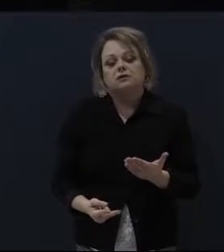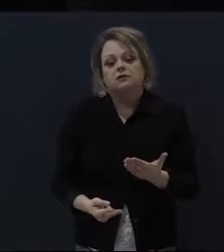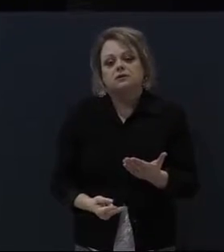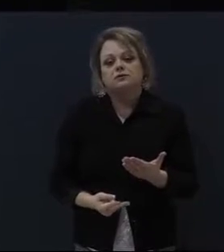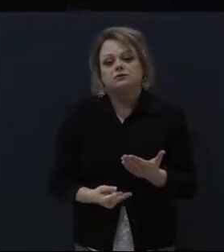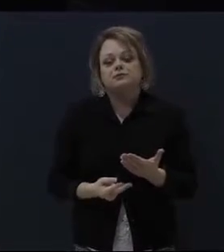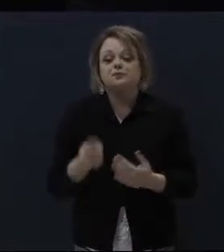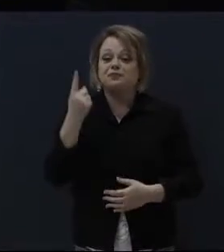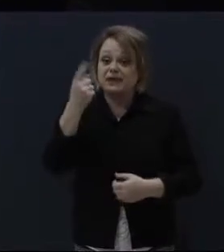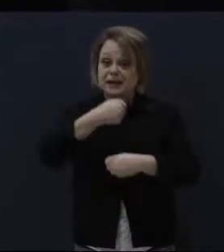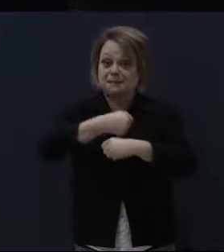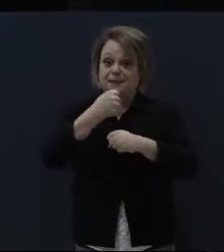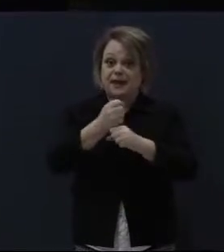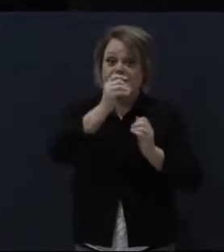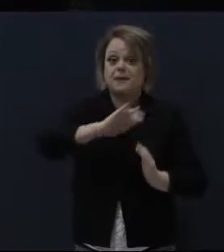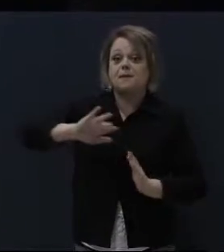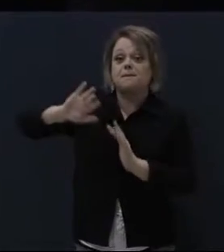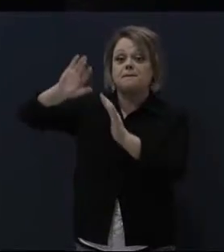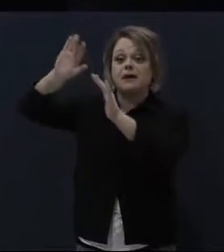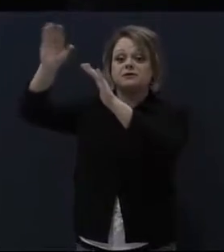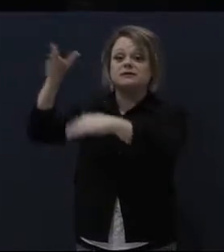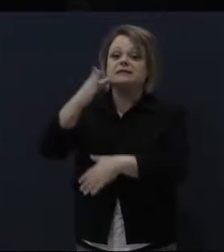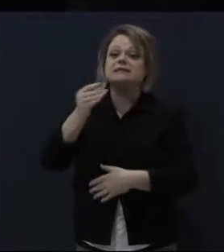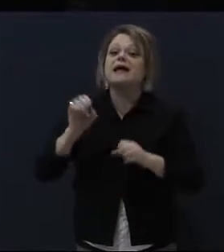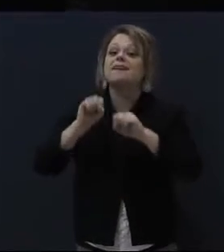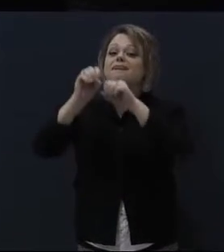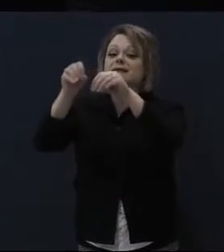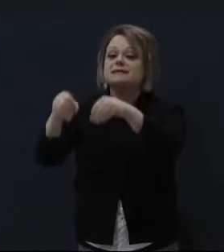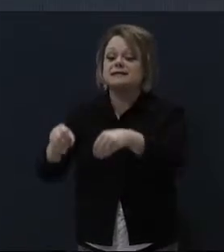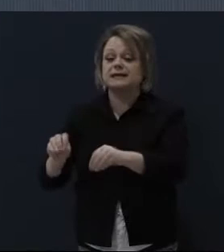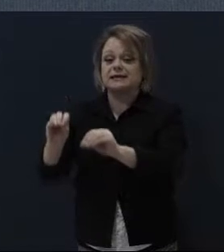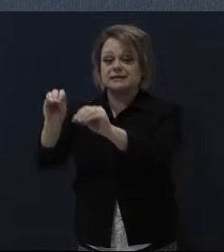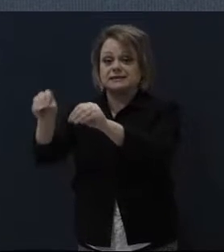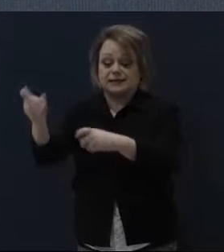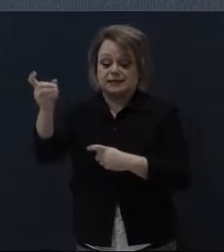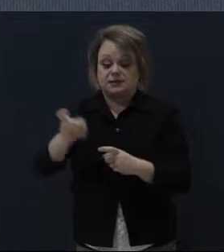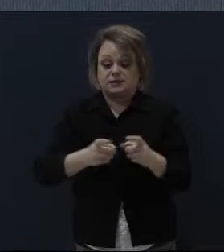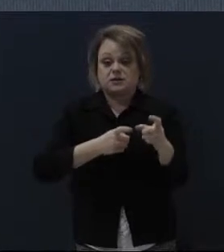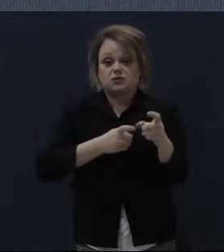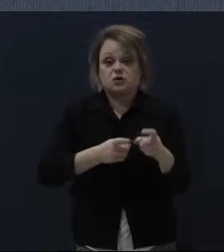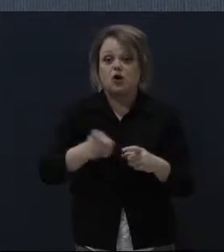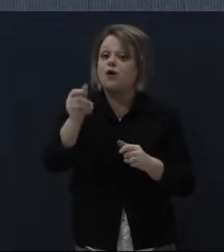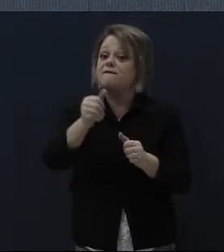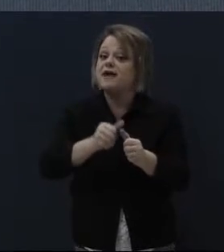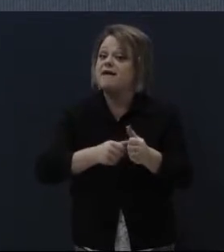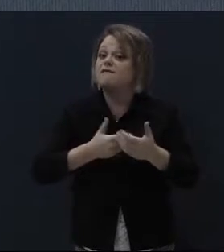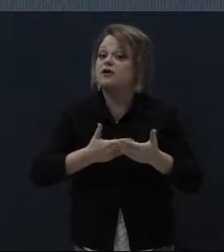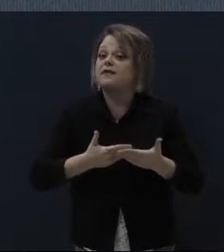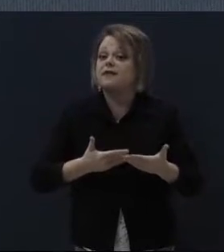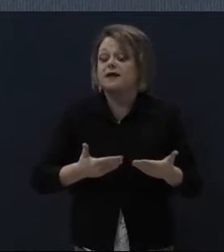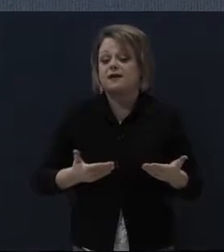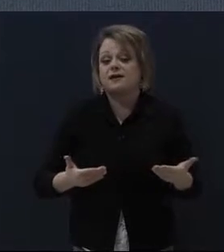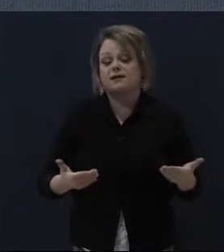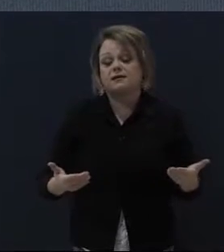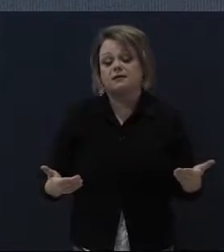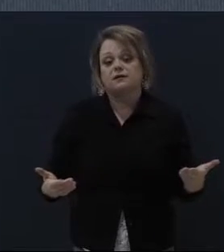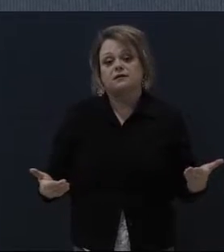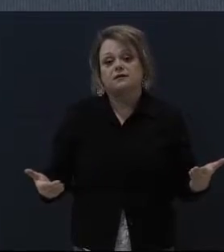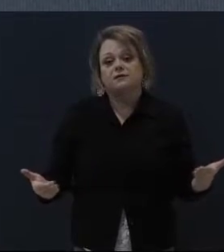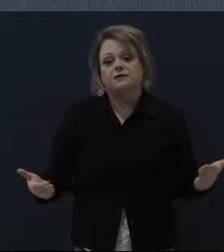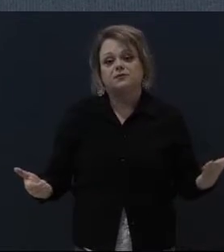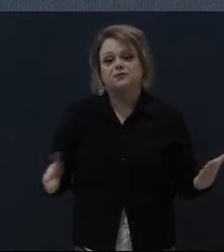He made the mountains and the seas. He's in control of everything,